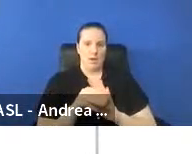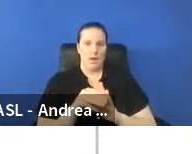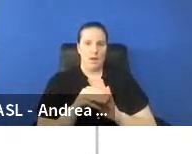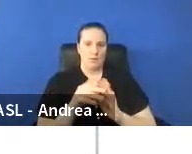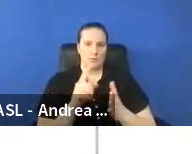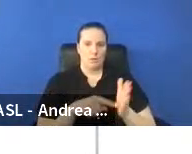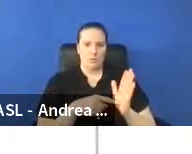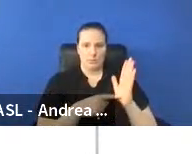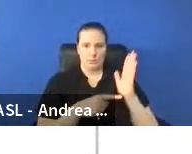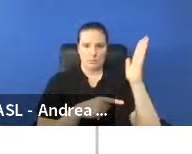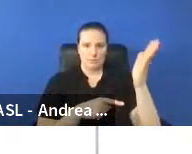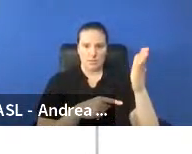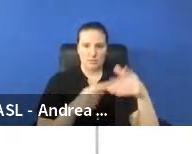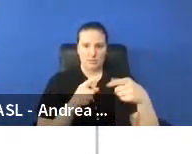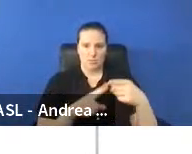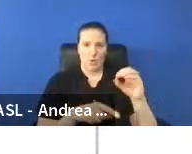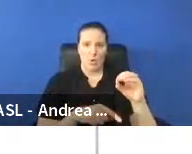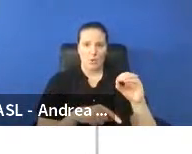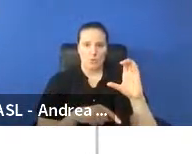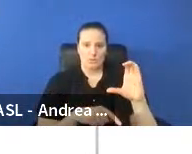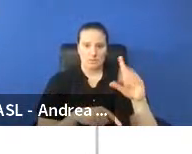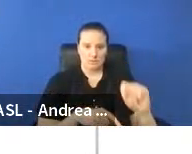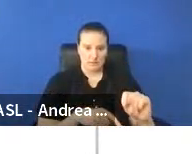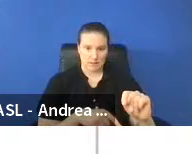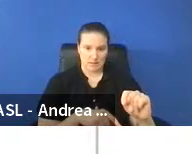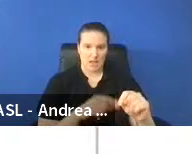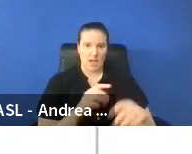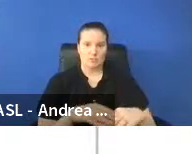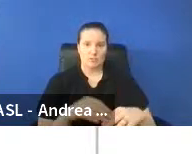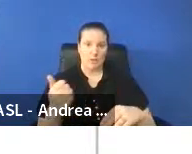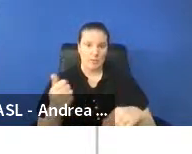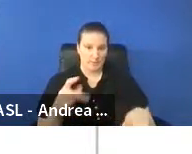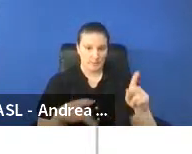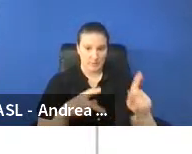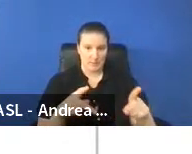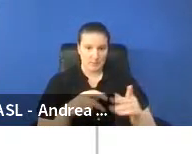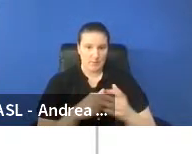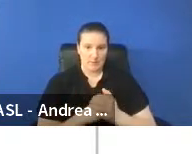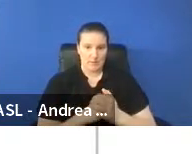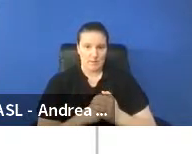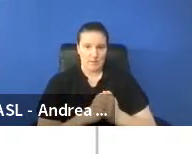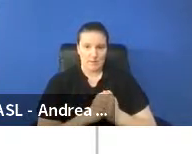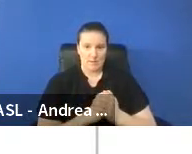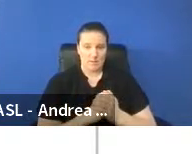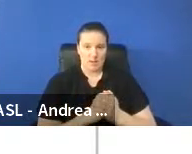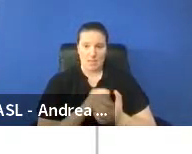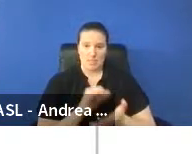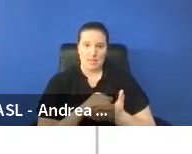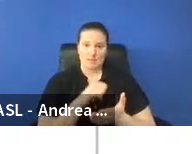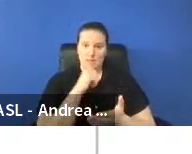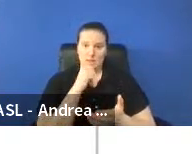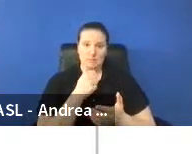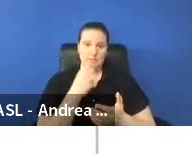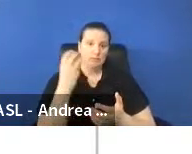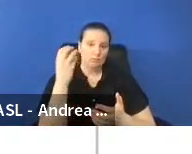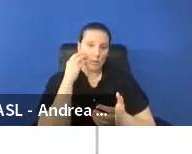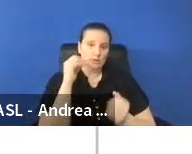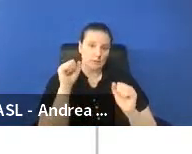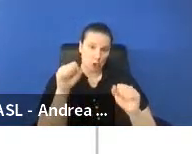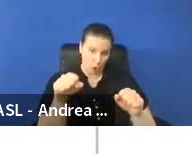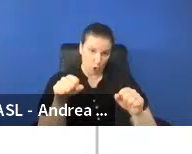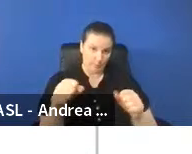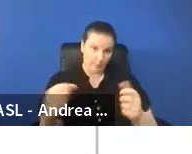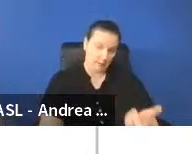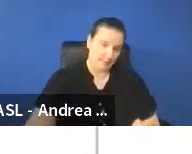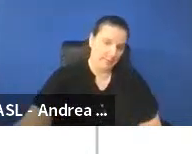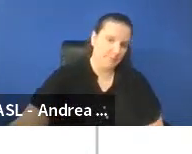going to present to the OTC and to others may not be as robust as it could be.